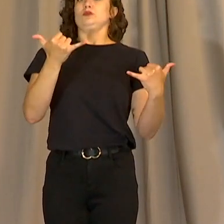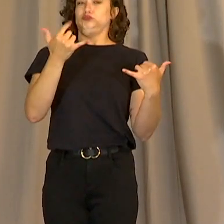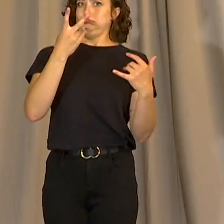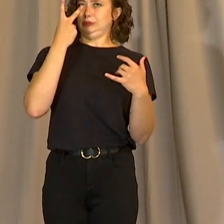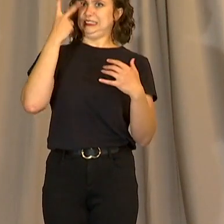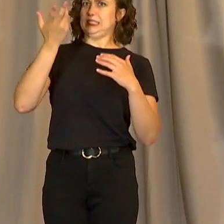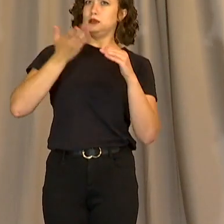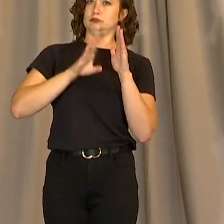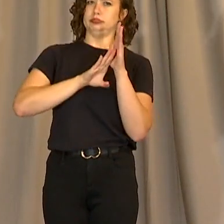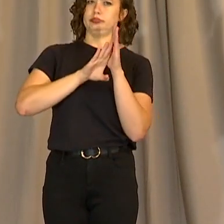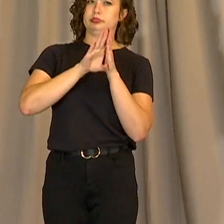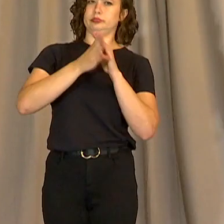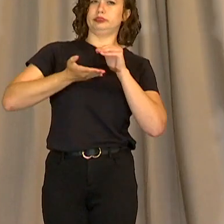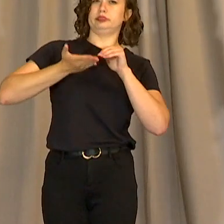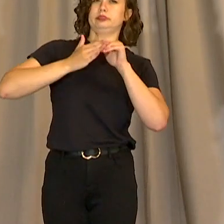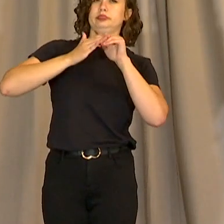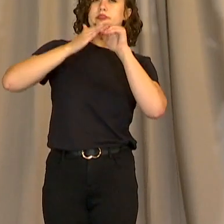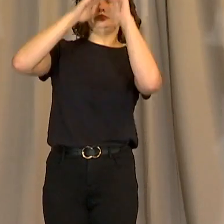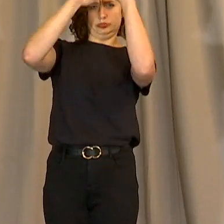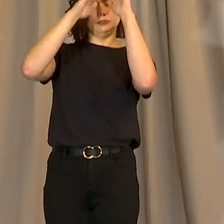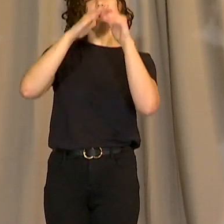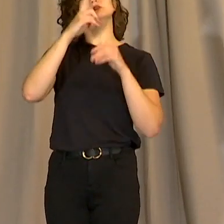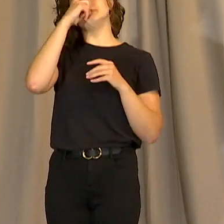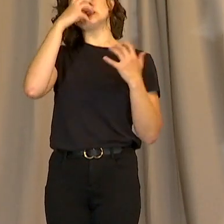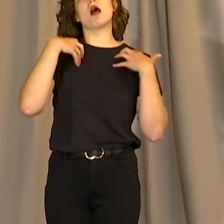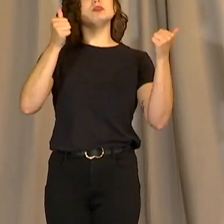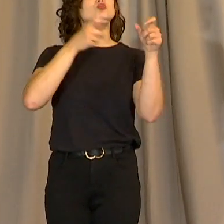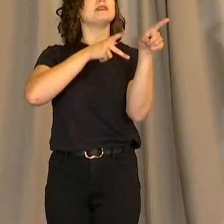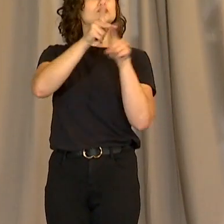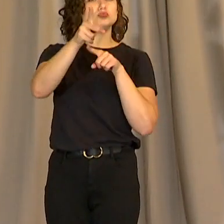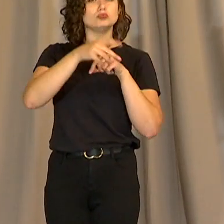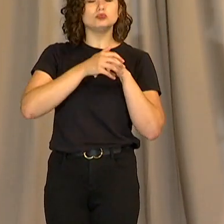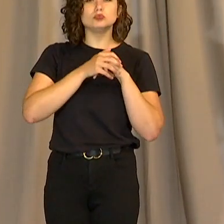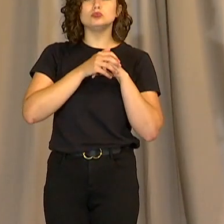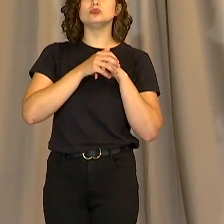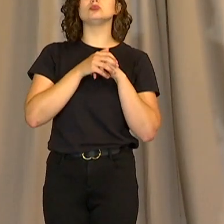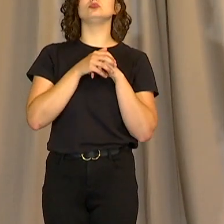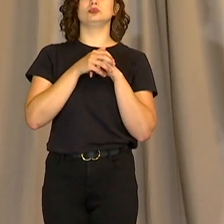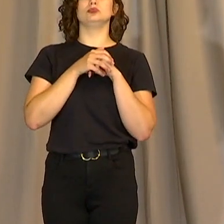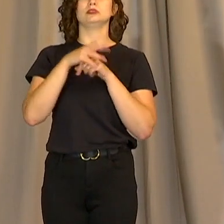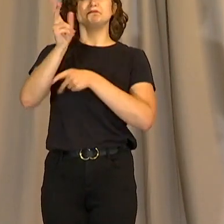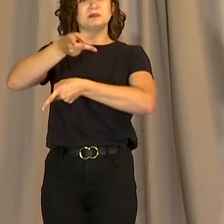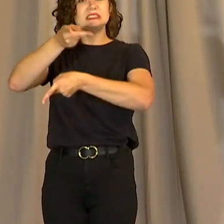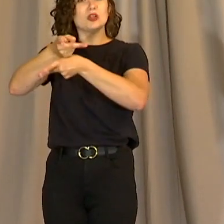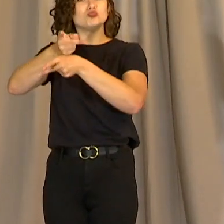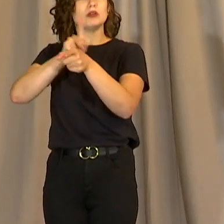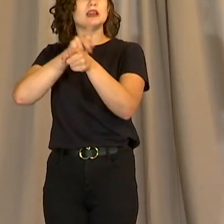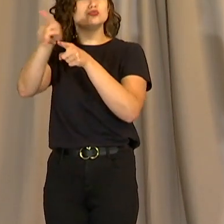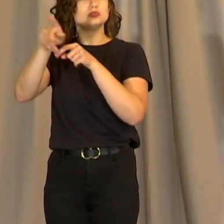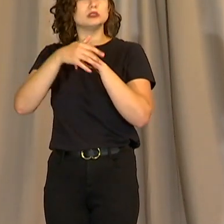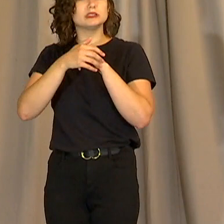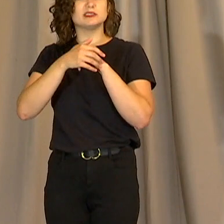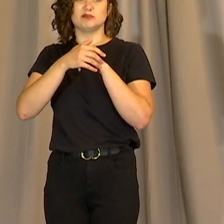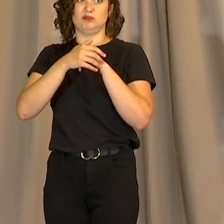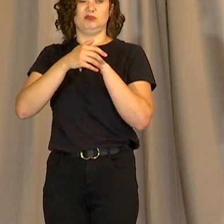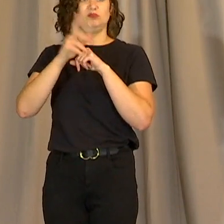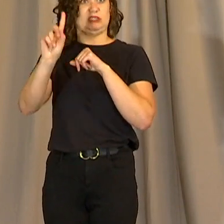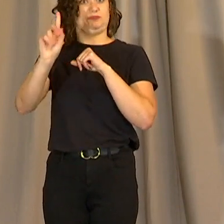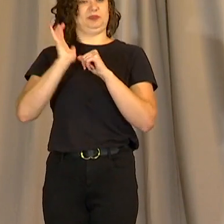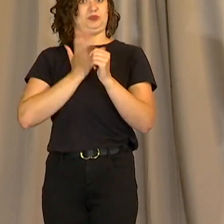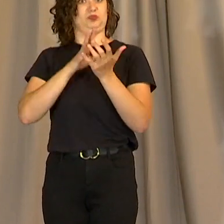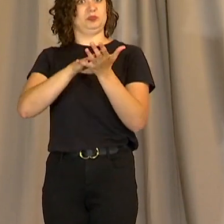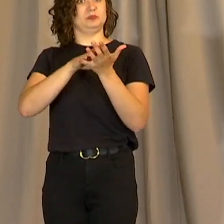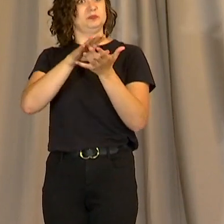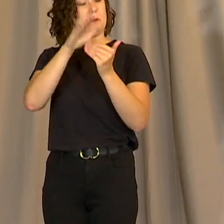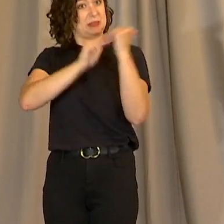increase of mental health professionals, the care professionals in our buildings, by our students, by